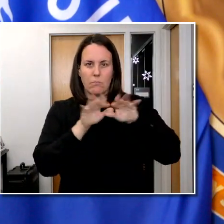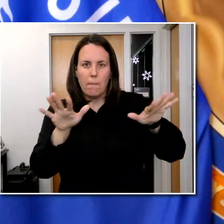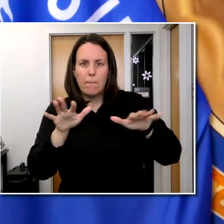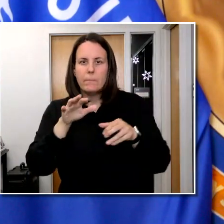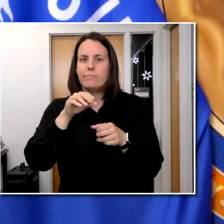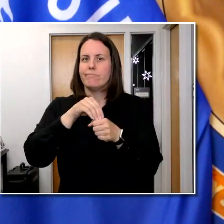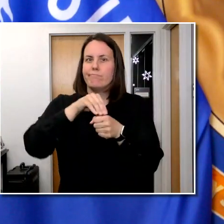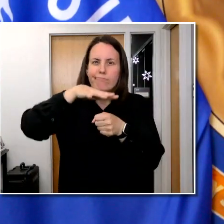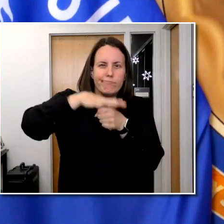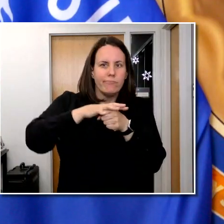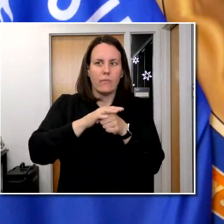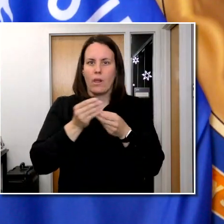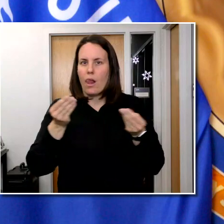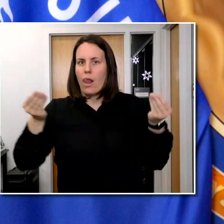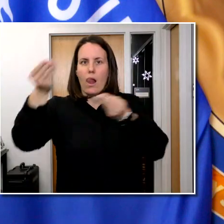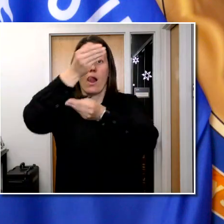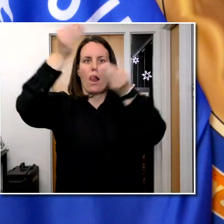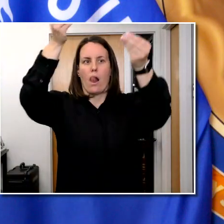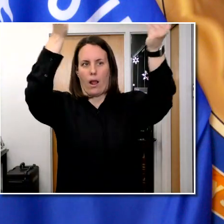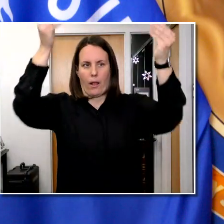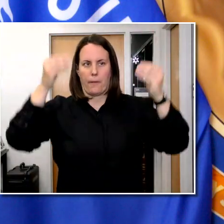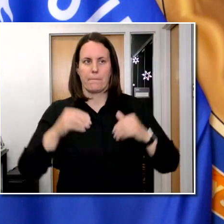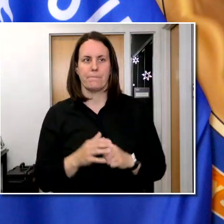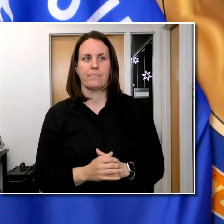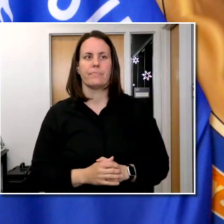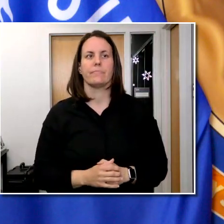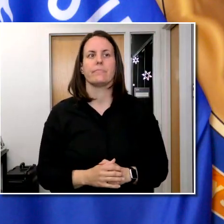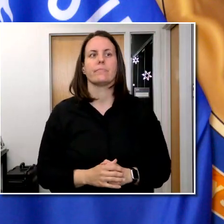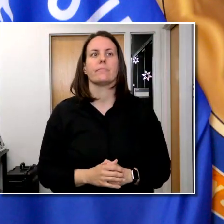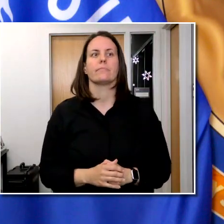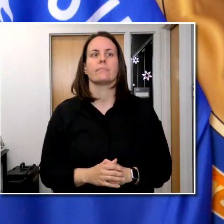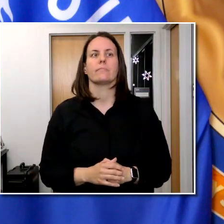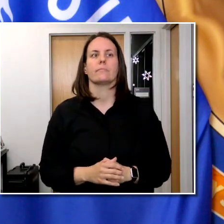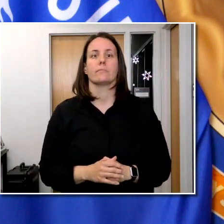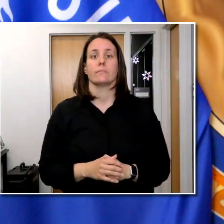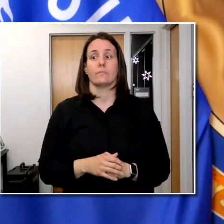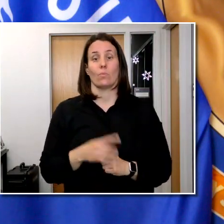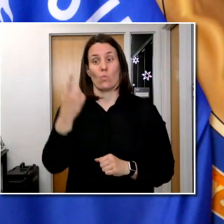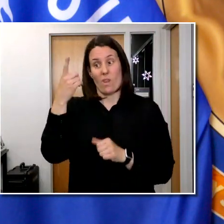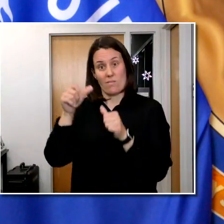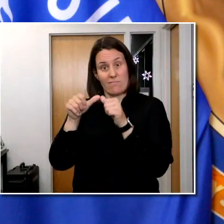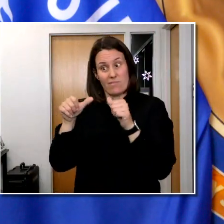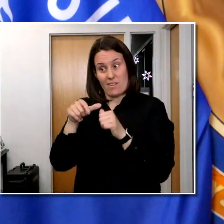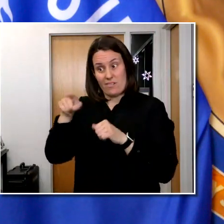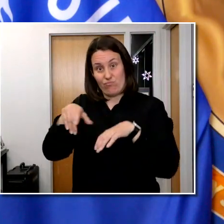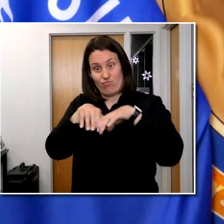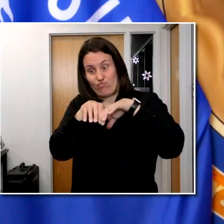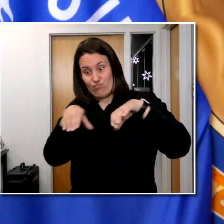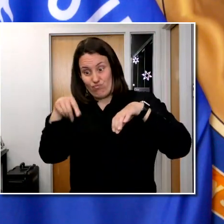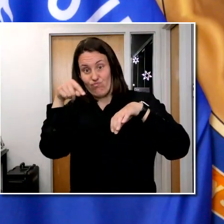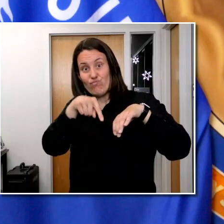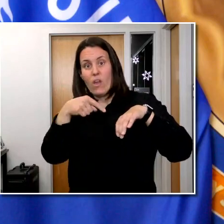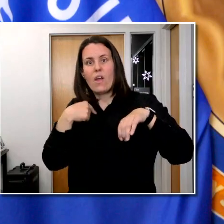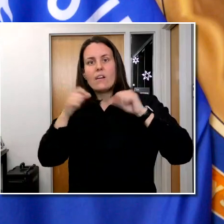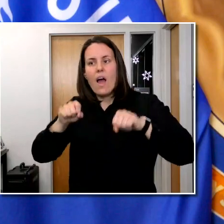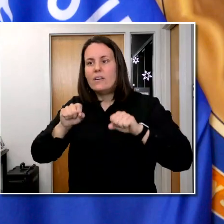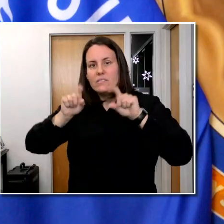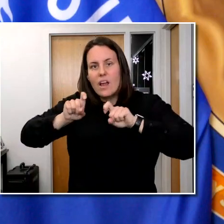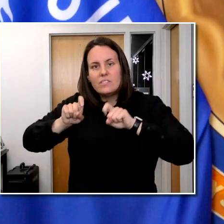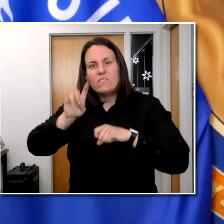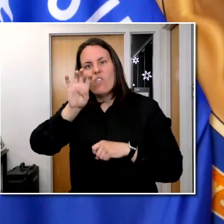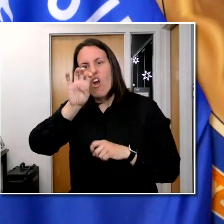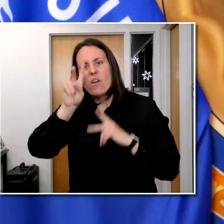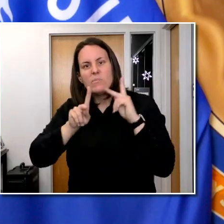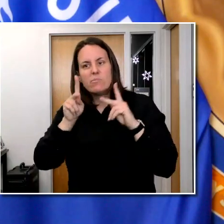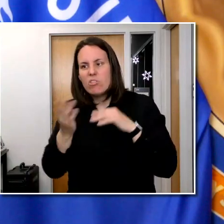tests at one site in a day, it would be very difficult for a hospital without a drive-through. If they had a drive-through, I think they could do the